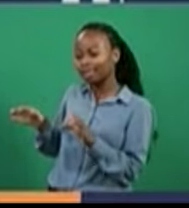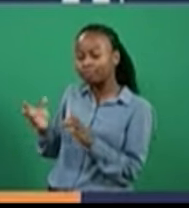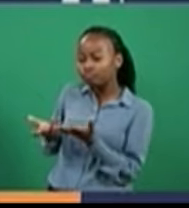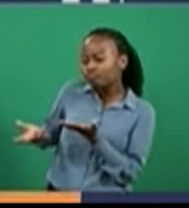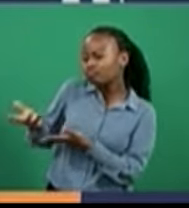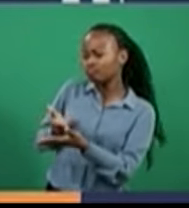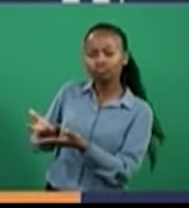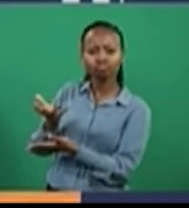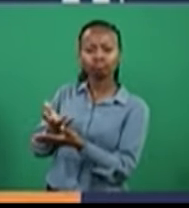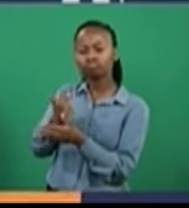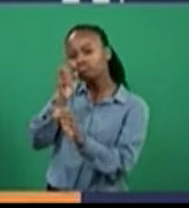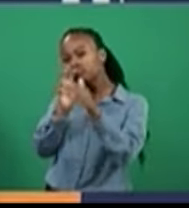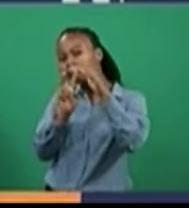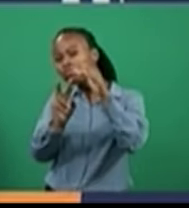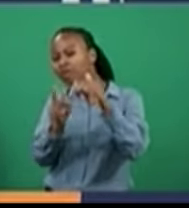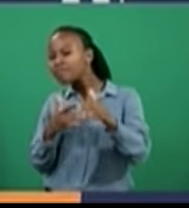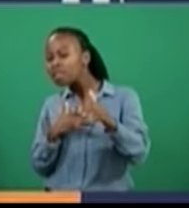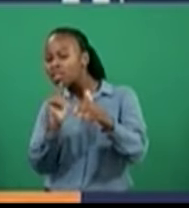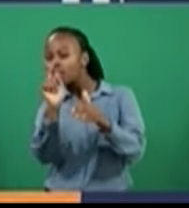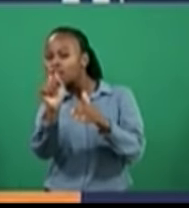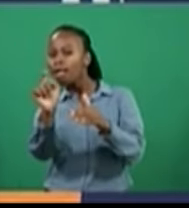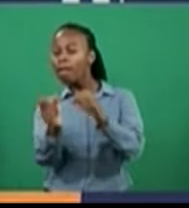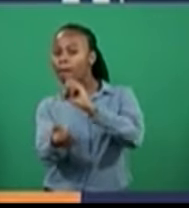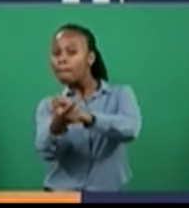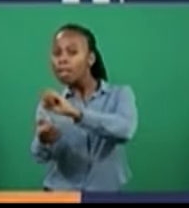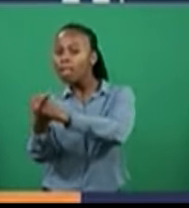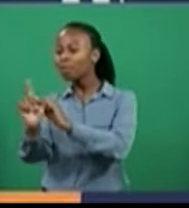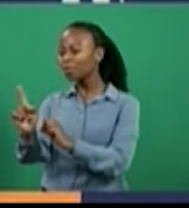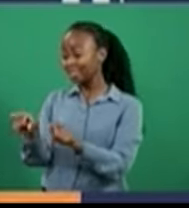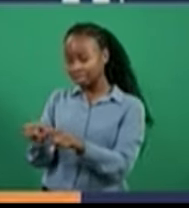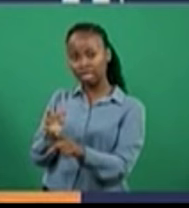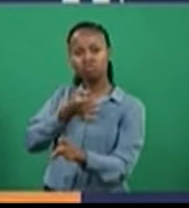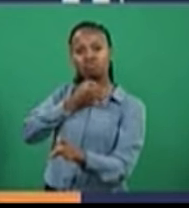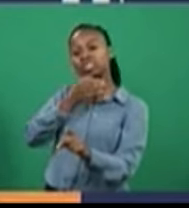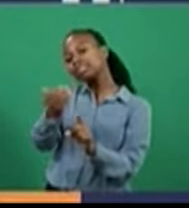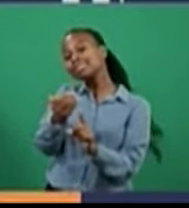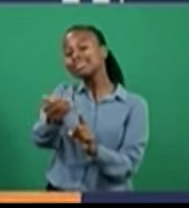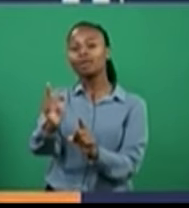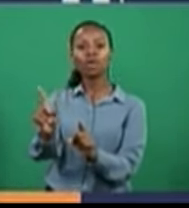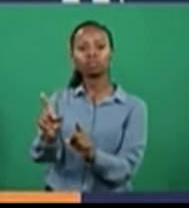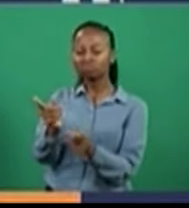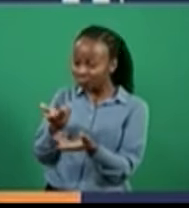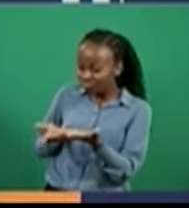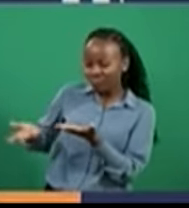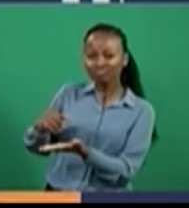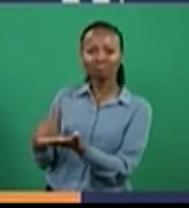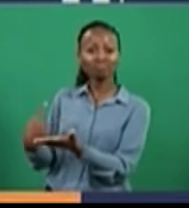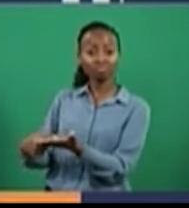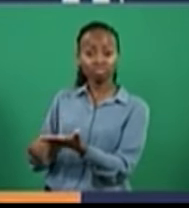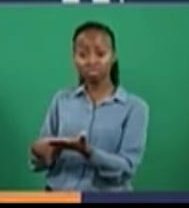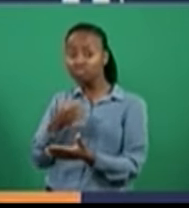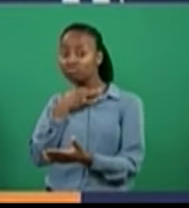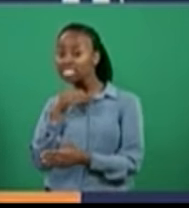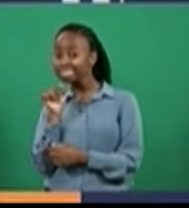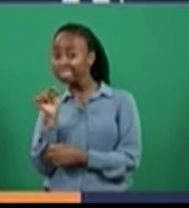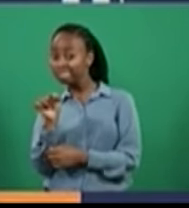with that outlook, and what are the risks to the forecast, and whether those risks